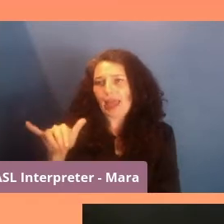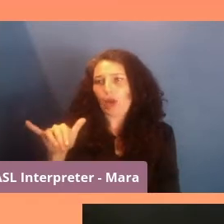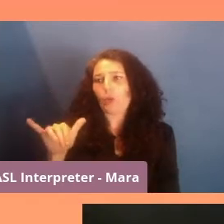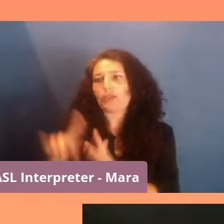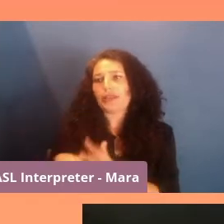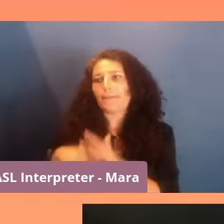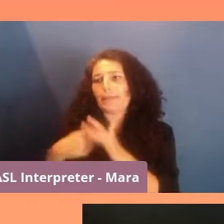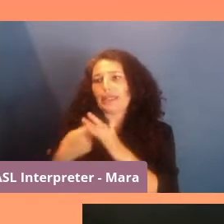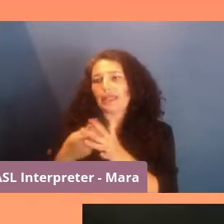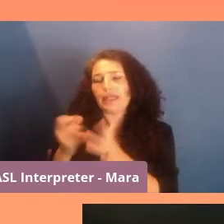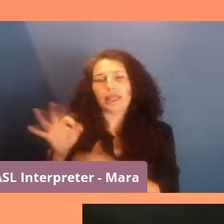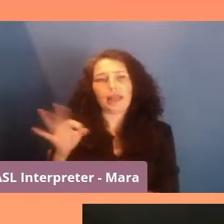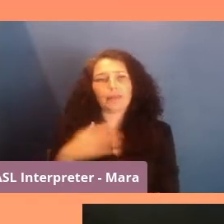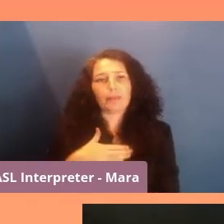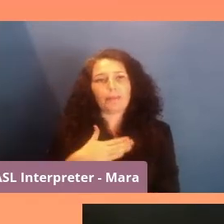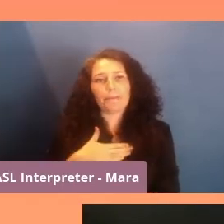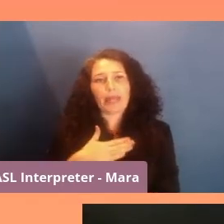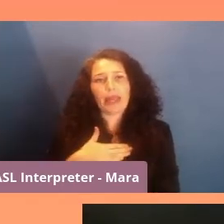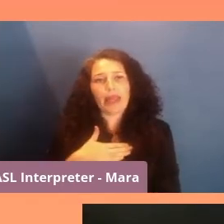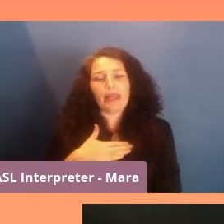beginning, I think, of my